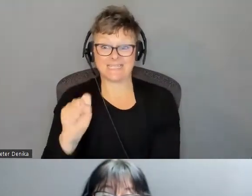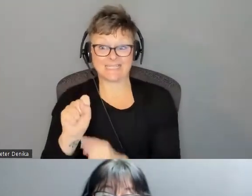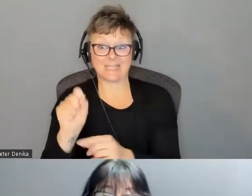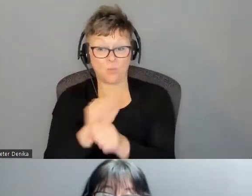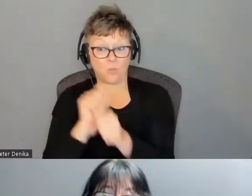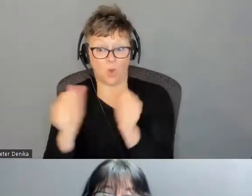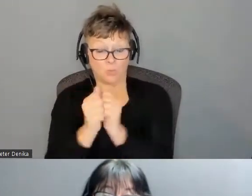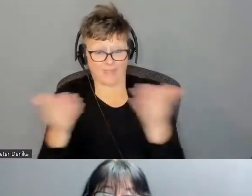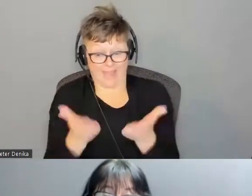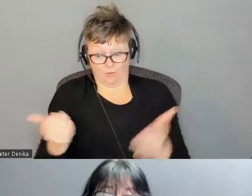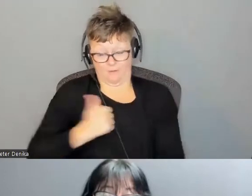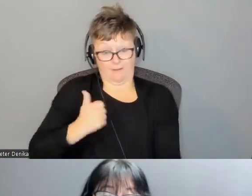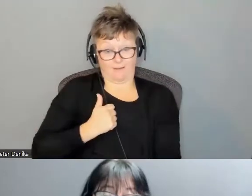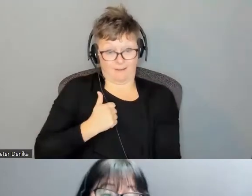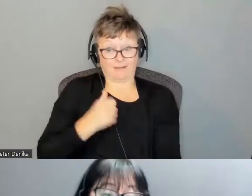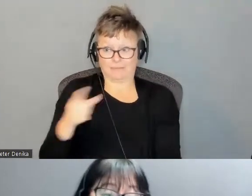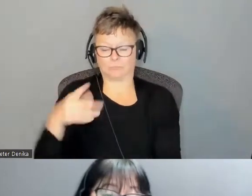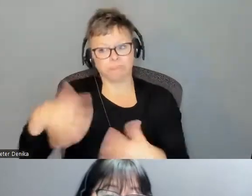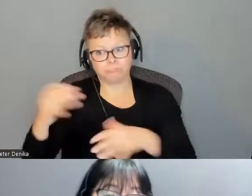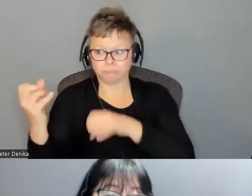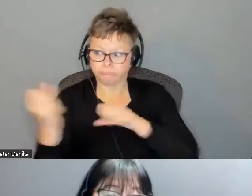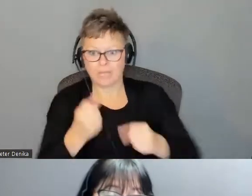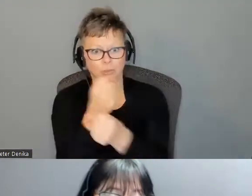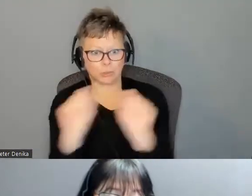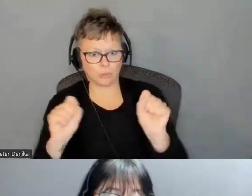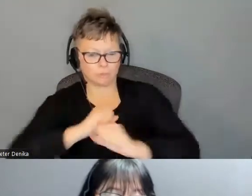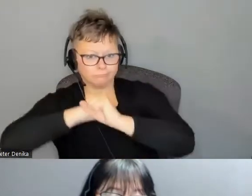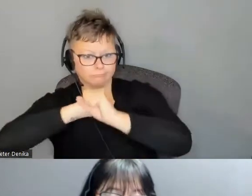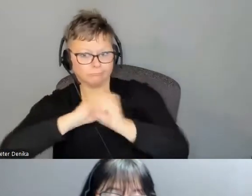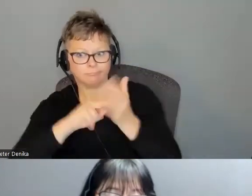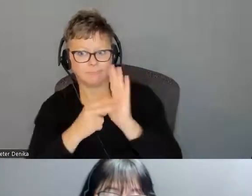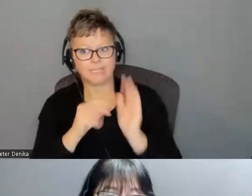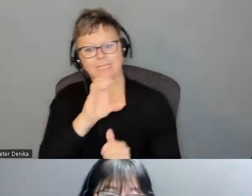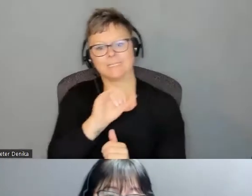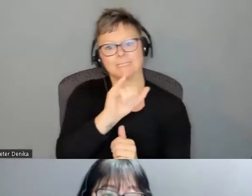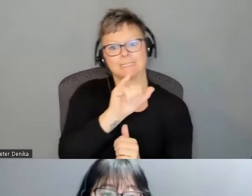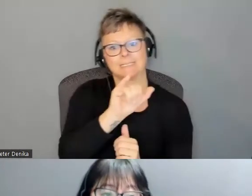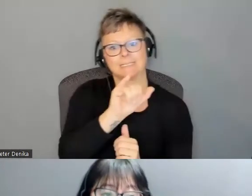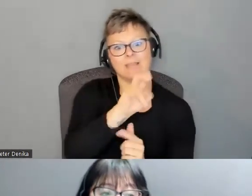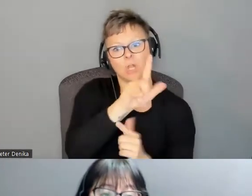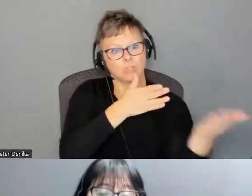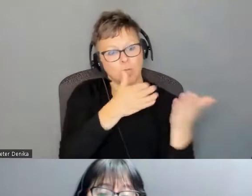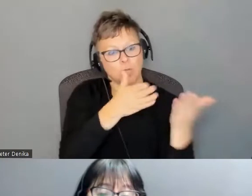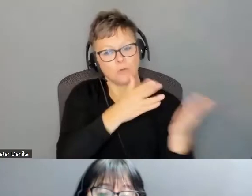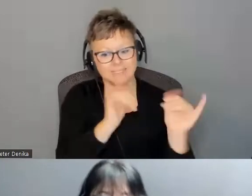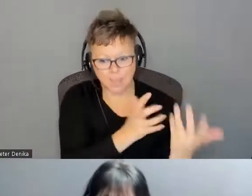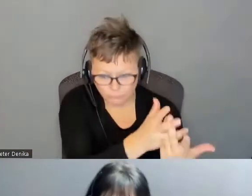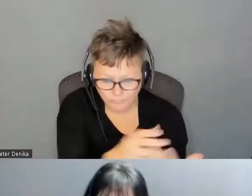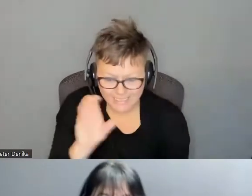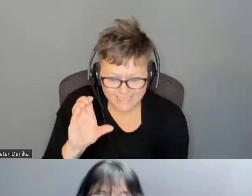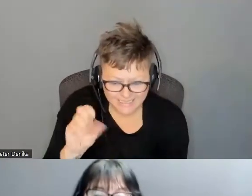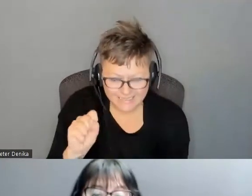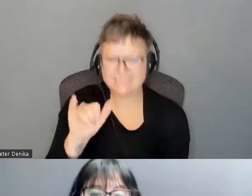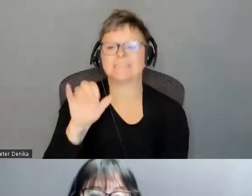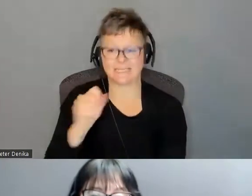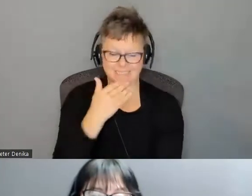security and trying to figure out how people are going to be vetted through the civil service, how, if there's various like processes and accommodations